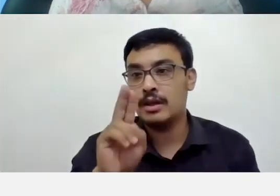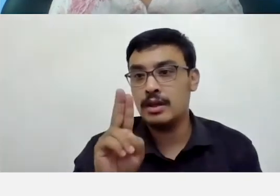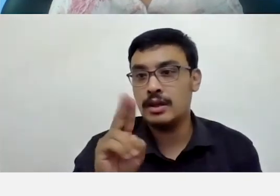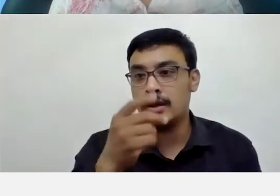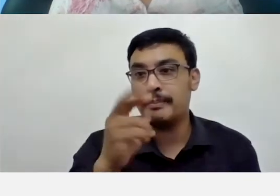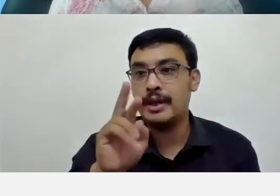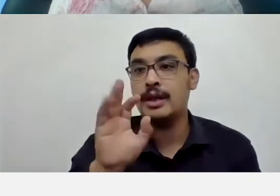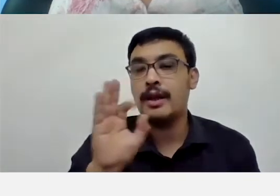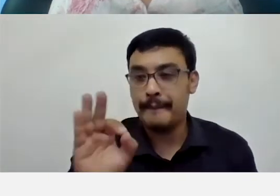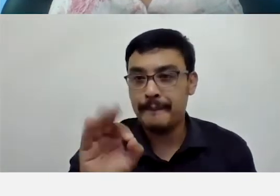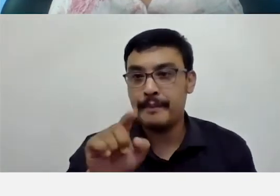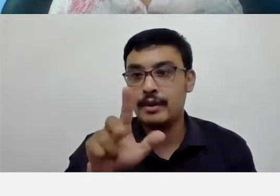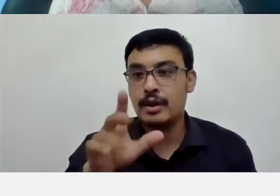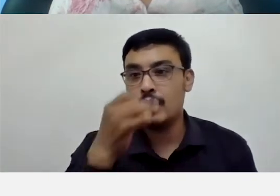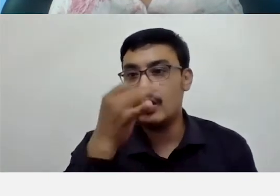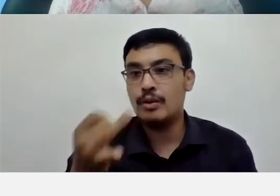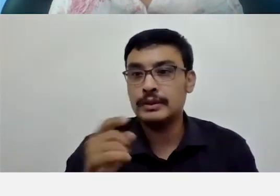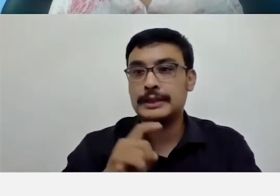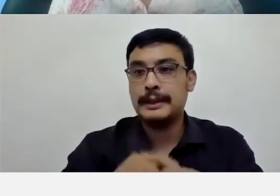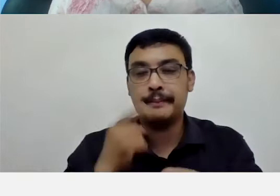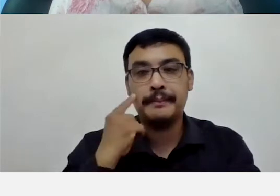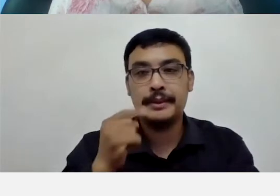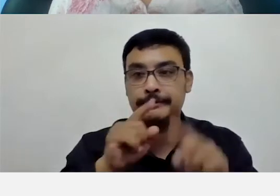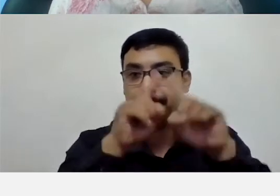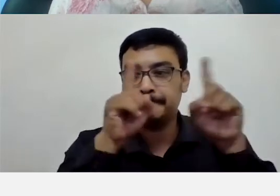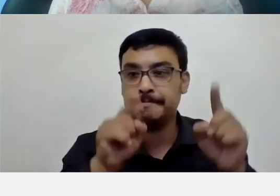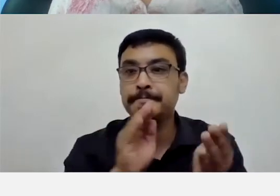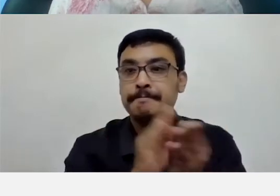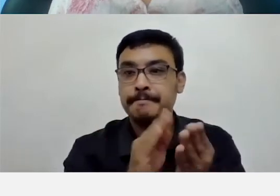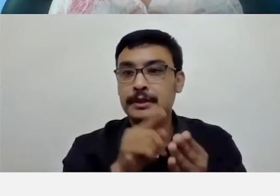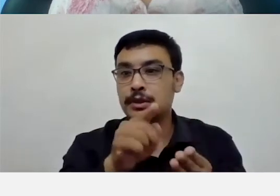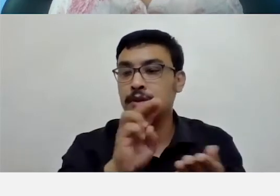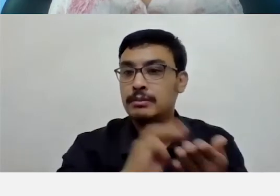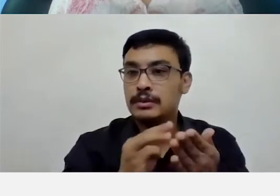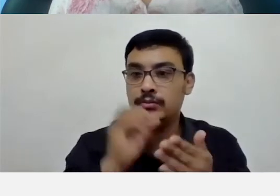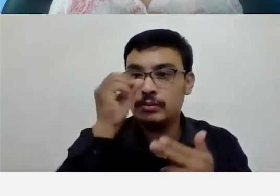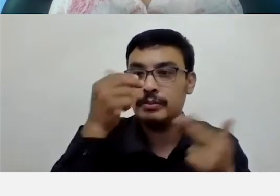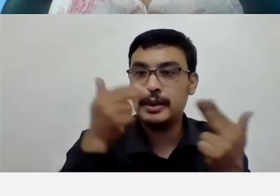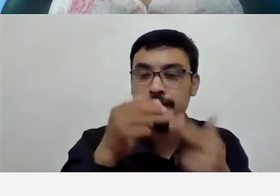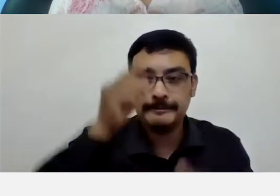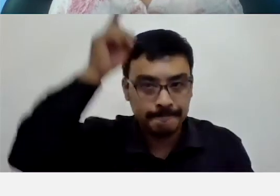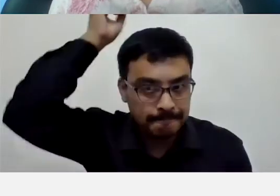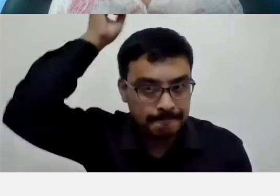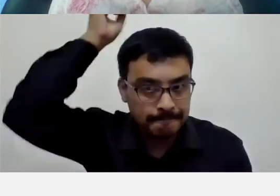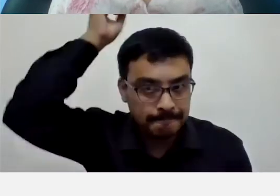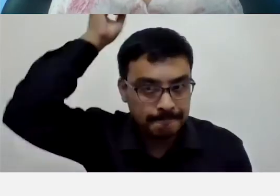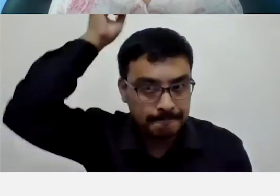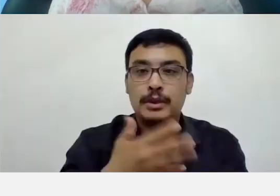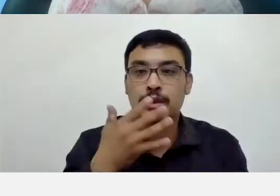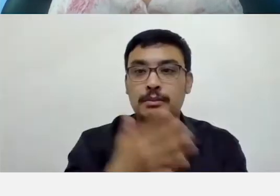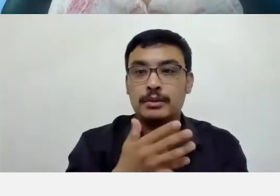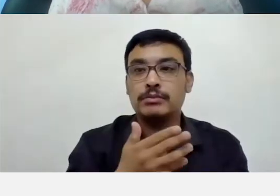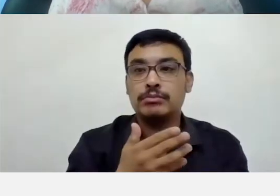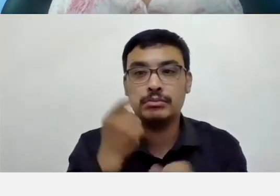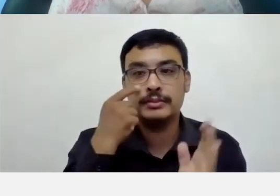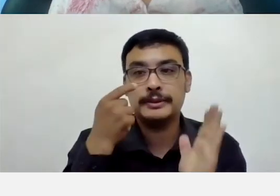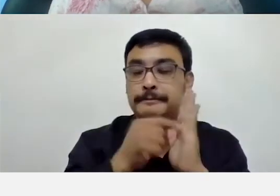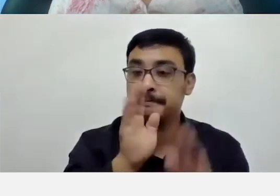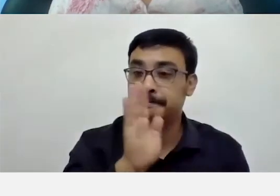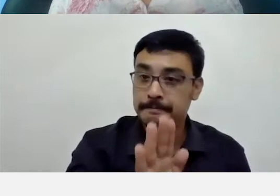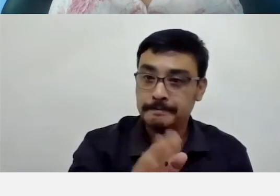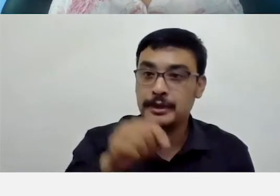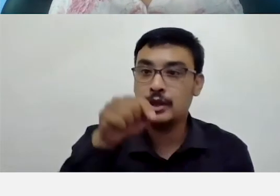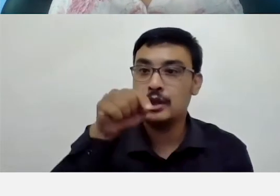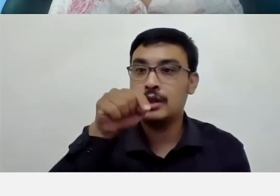two masterpieces shows the identity of our culture of Bhaktapur. So the presence